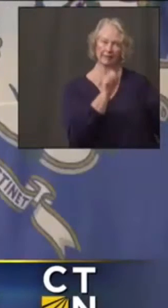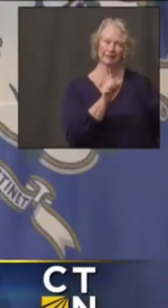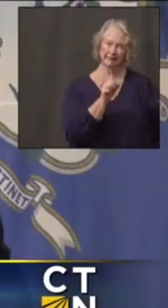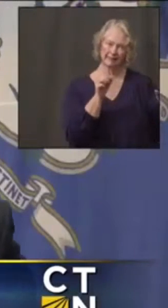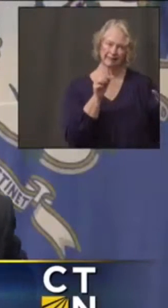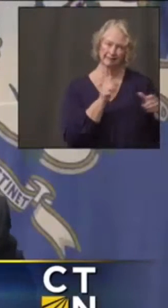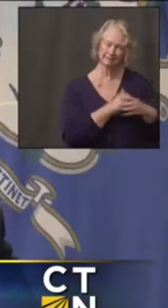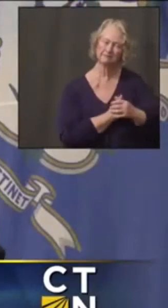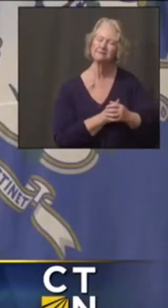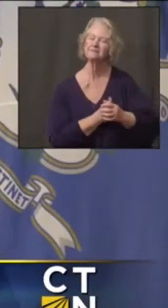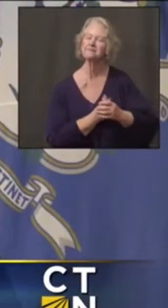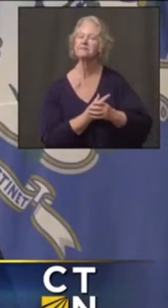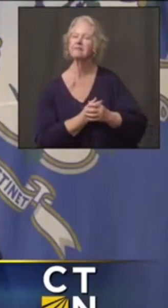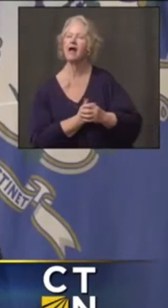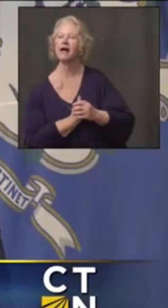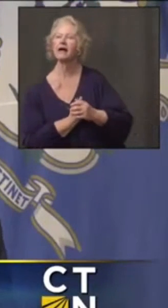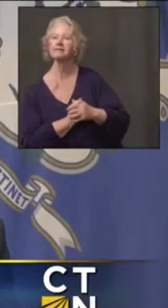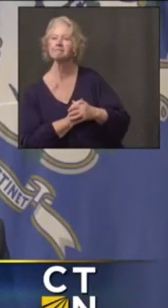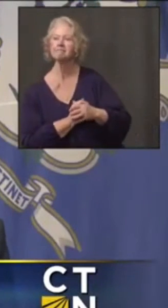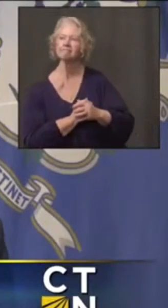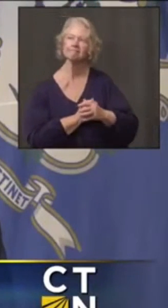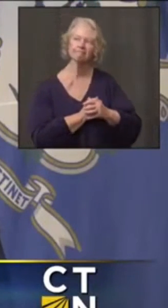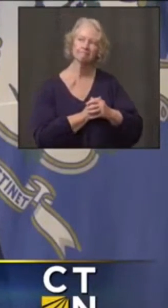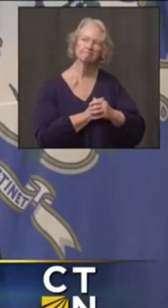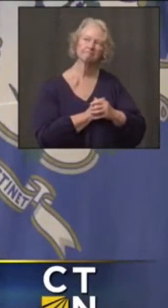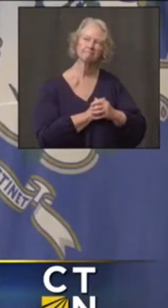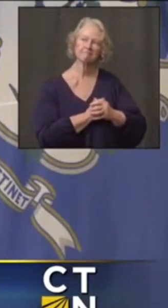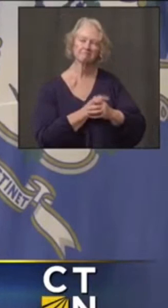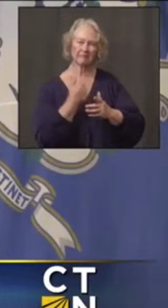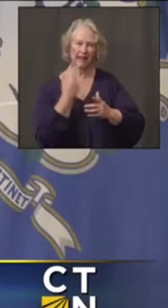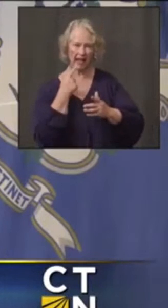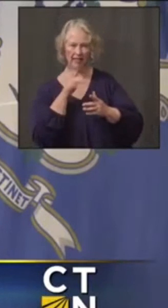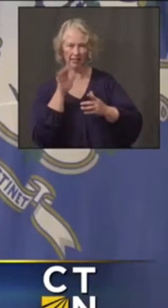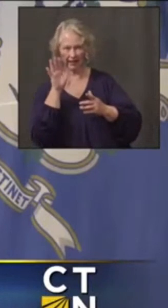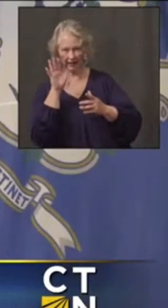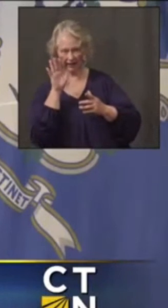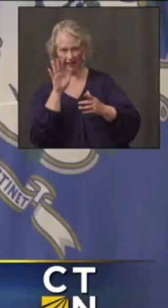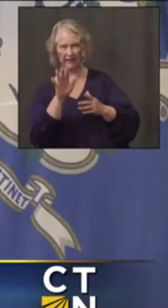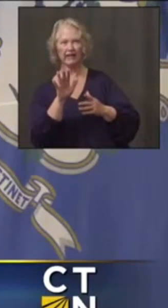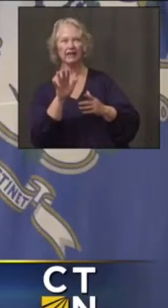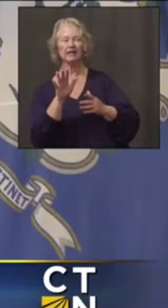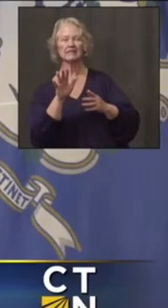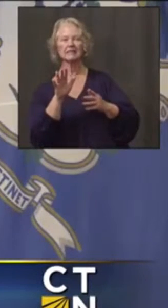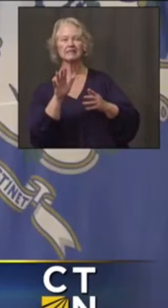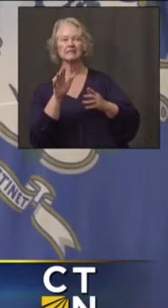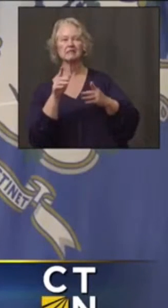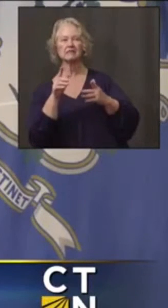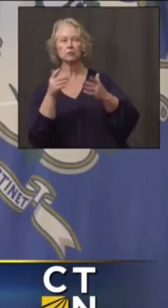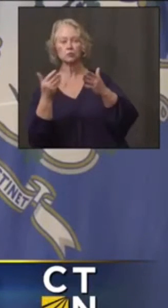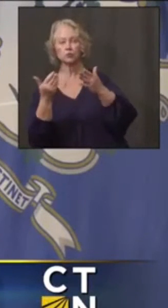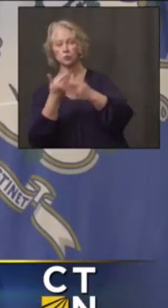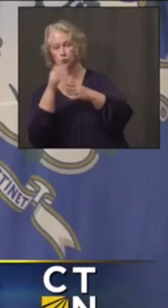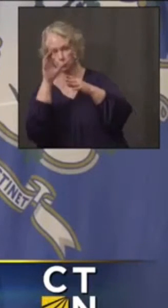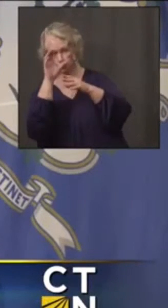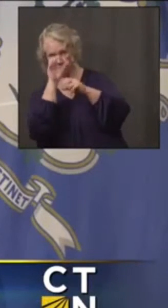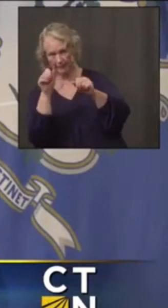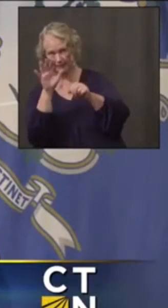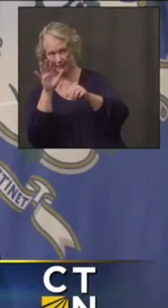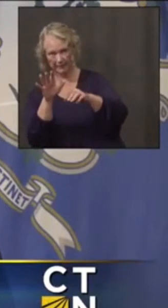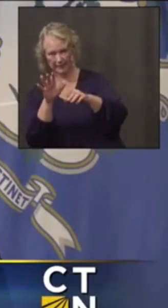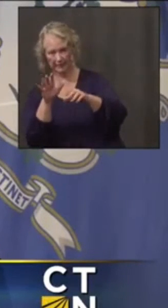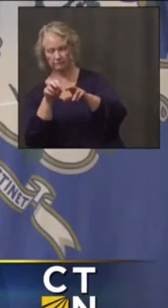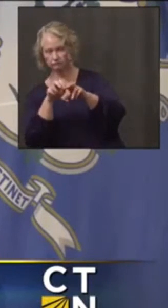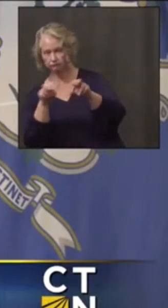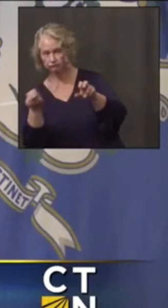I think the president-elect's panel and Dr. Fauci and Dr. Birx and a vast majority of the